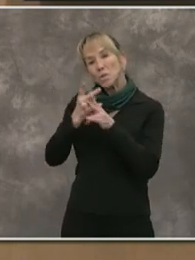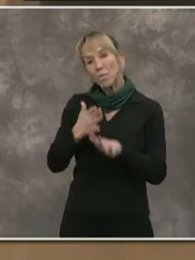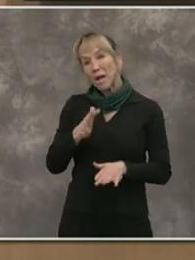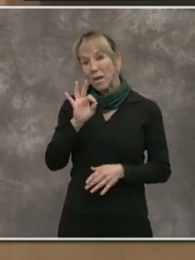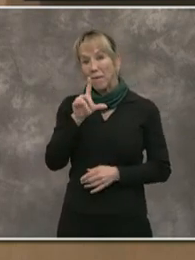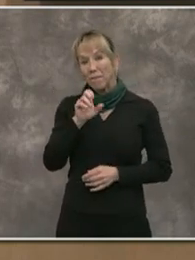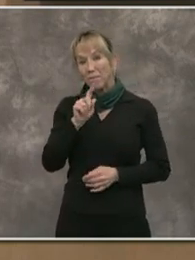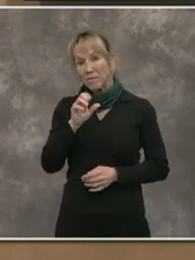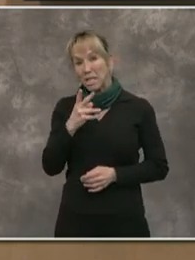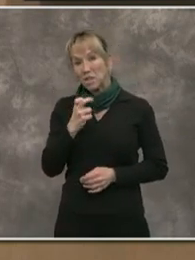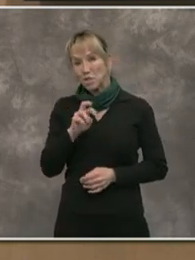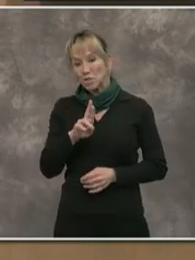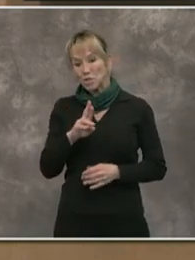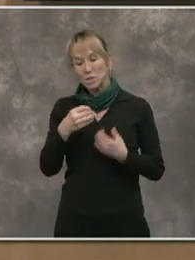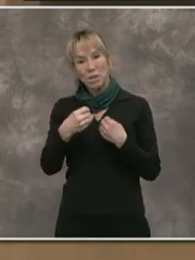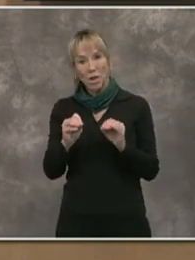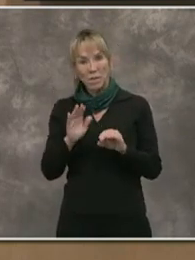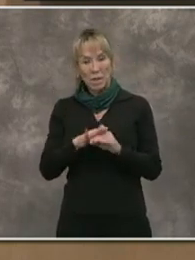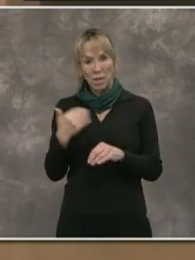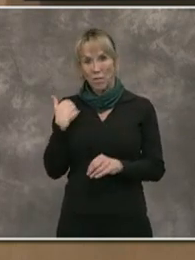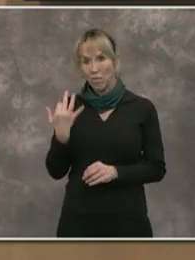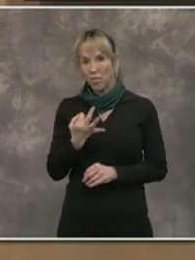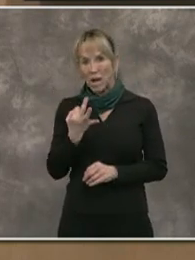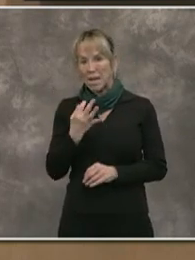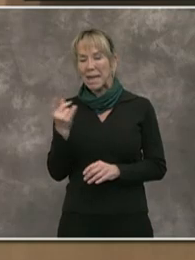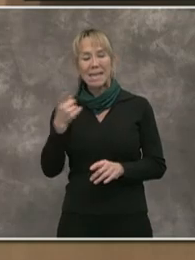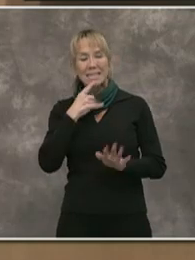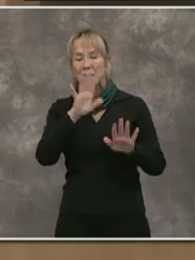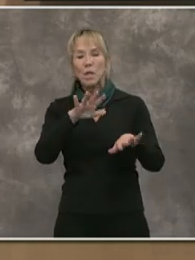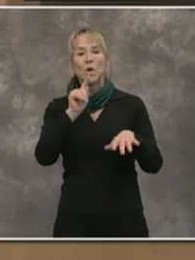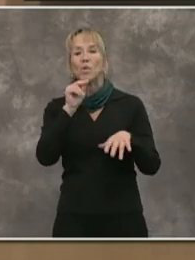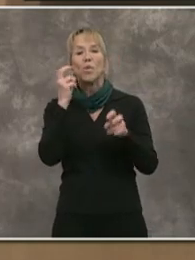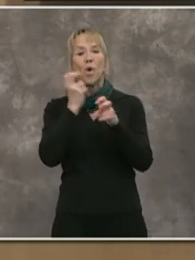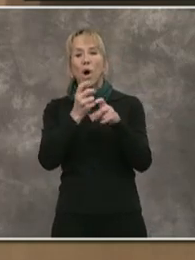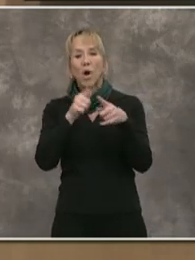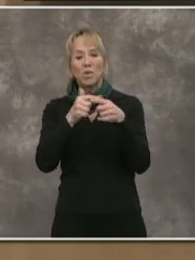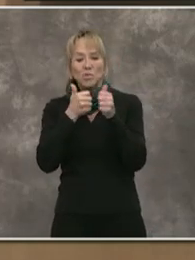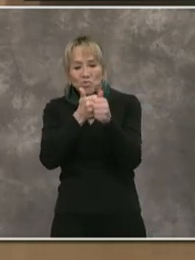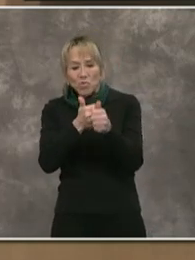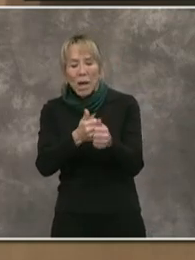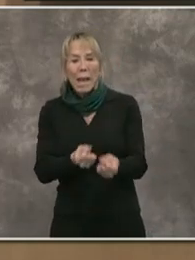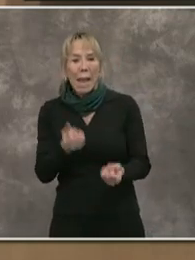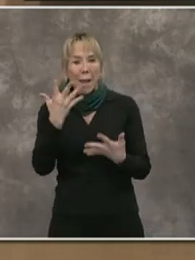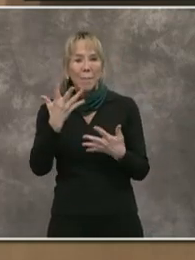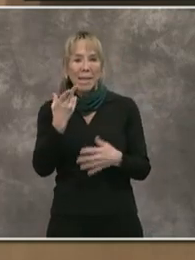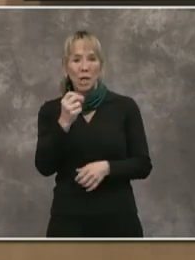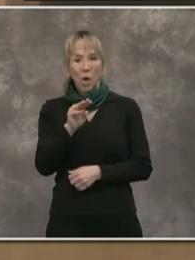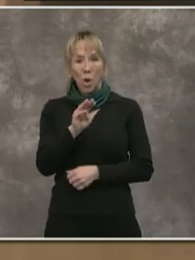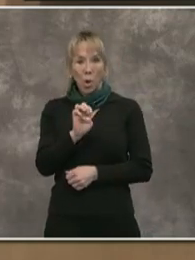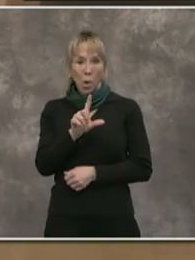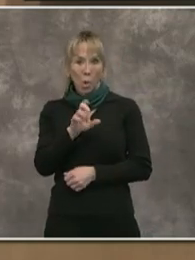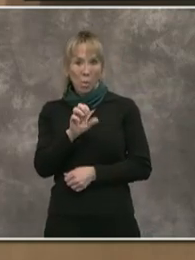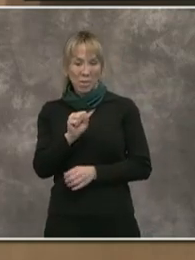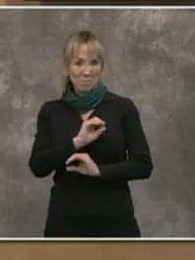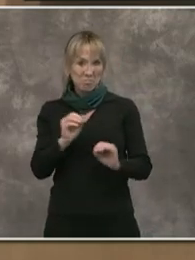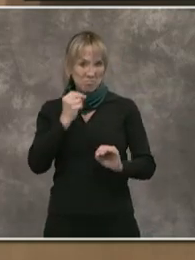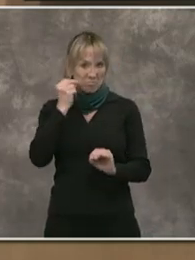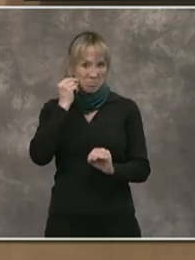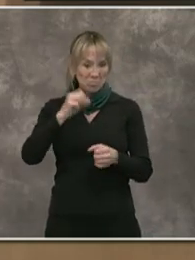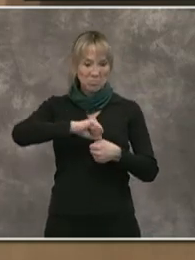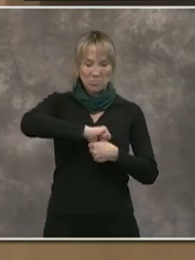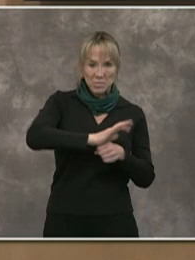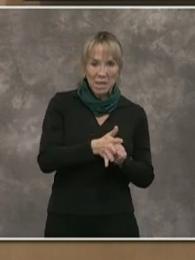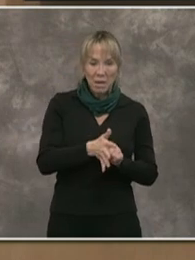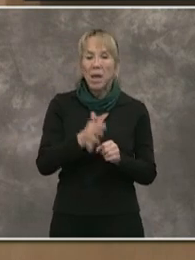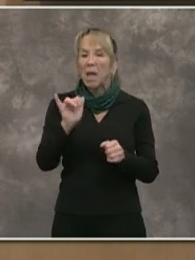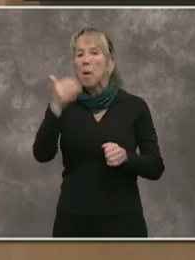Friday, and we were told that it's too hard to track the number of homeless COVID-19 patients, and that's why the county can't release that info to